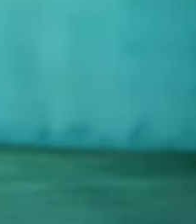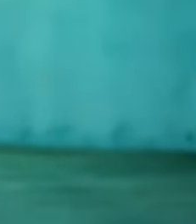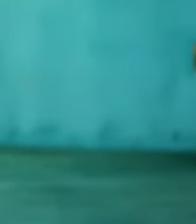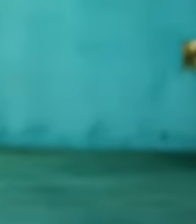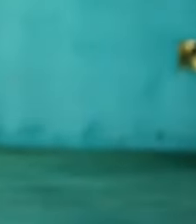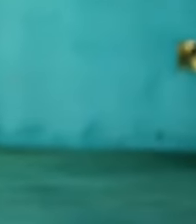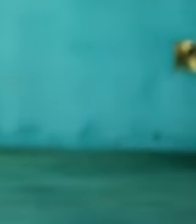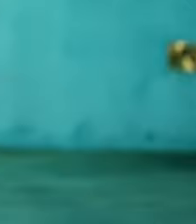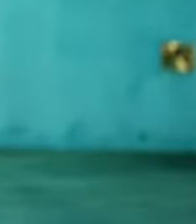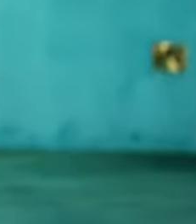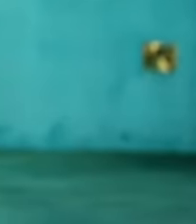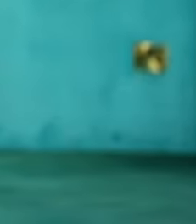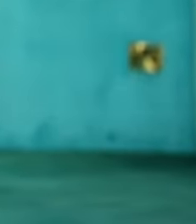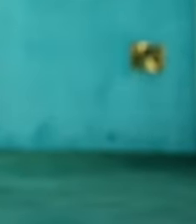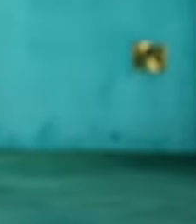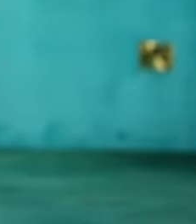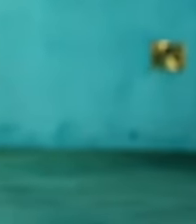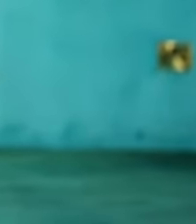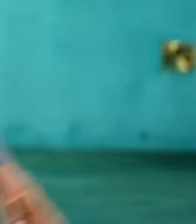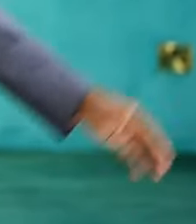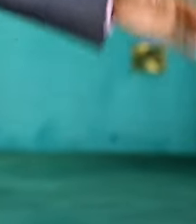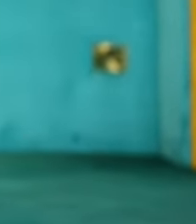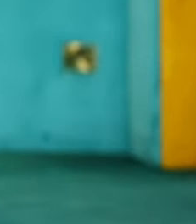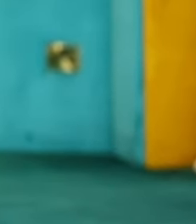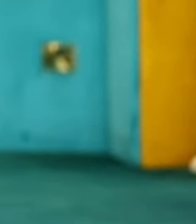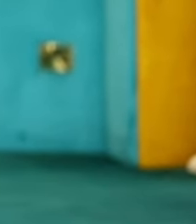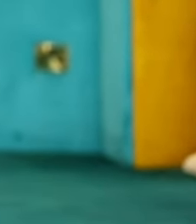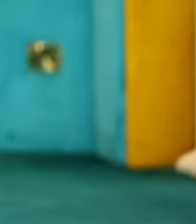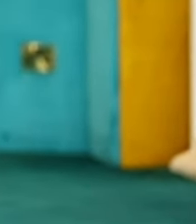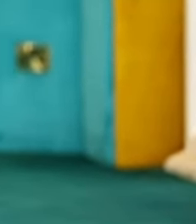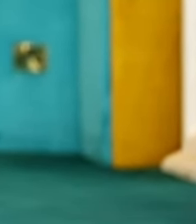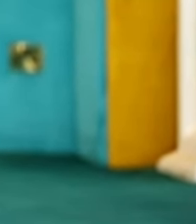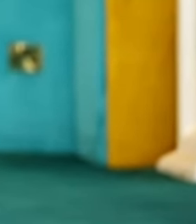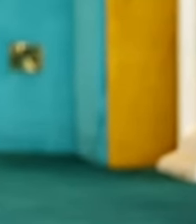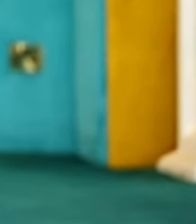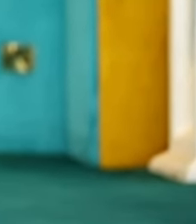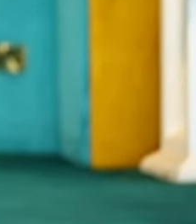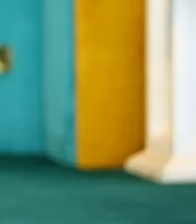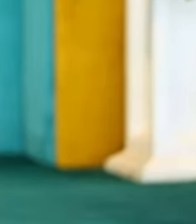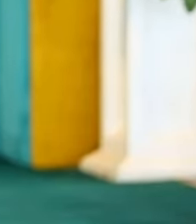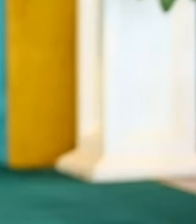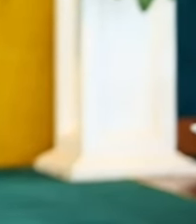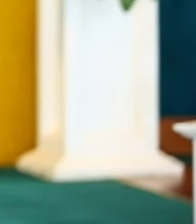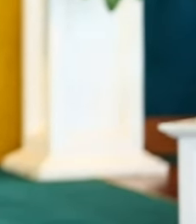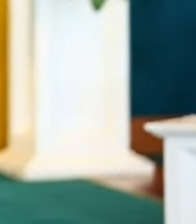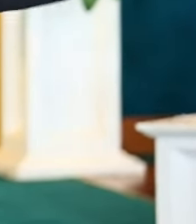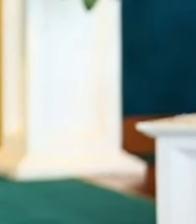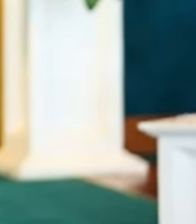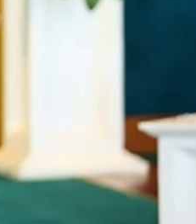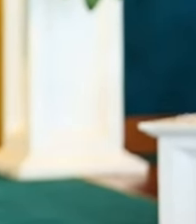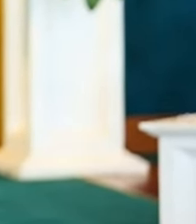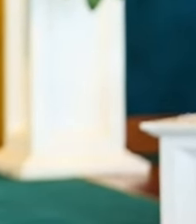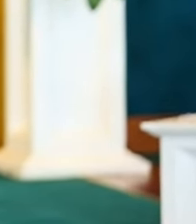realization of where these sins will take us and what God desires for us. When